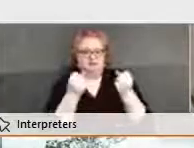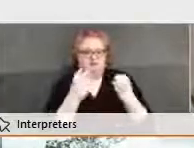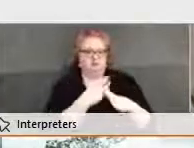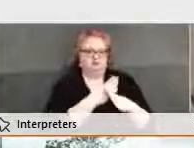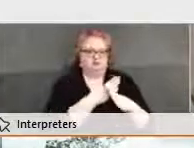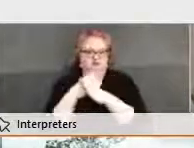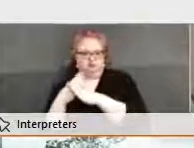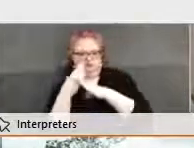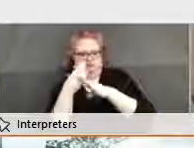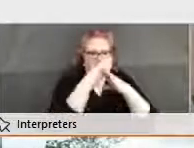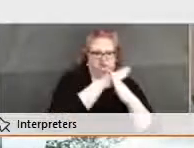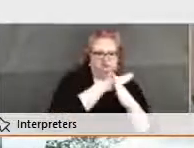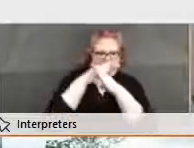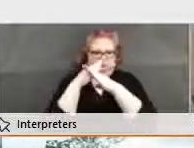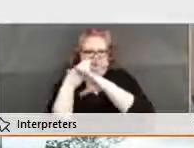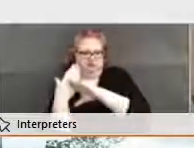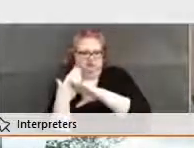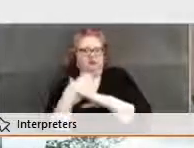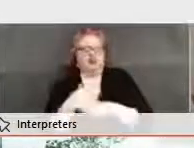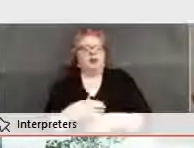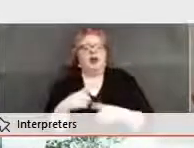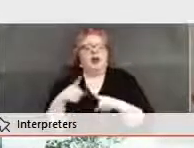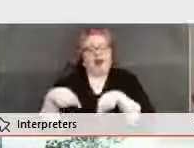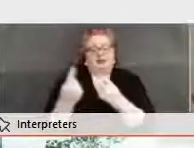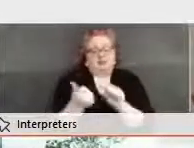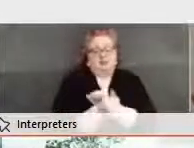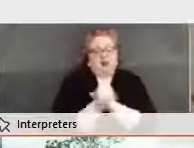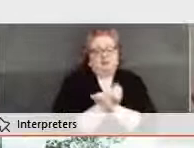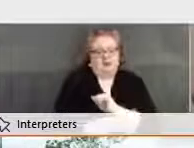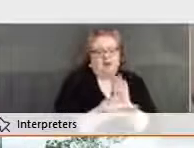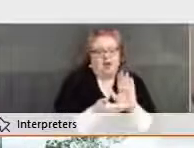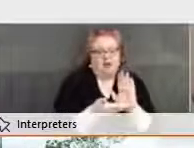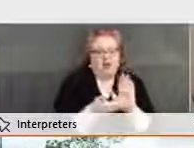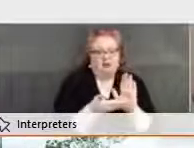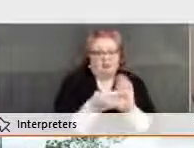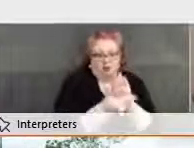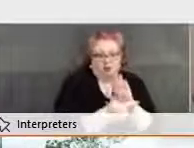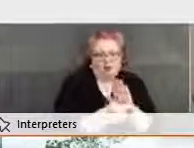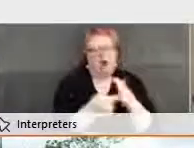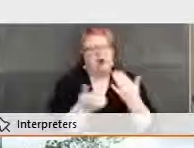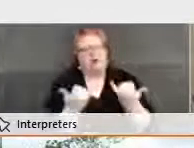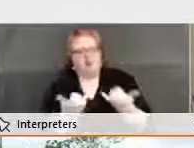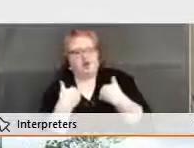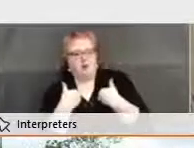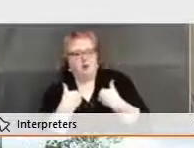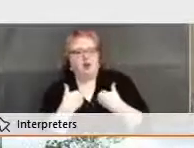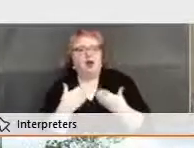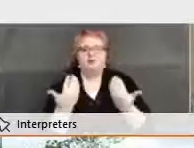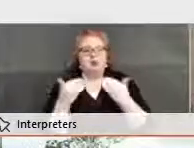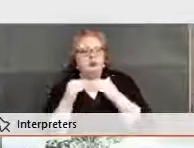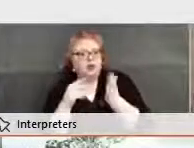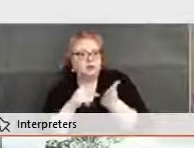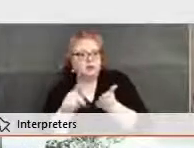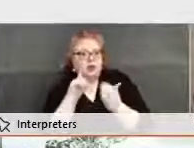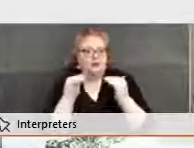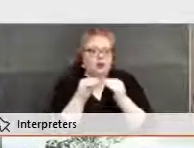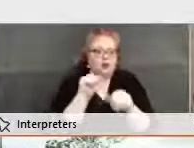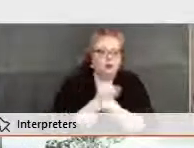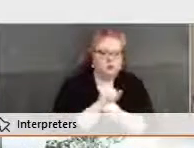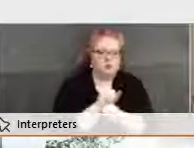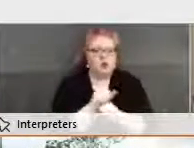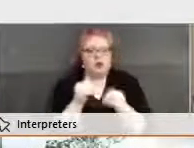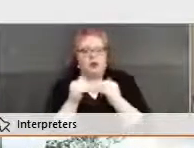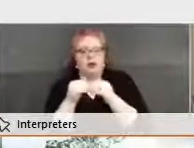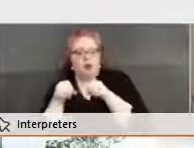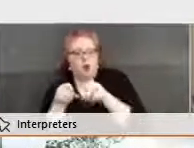law, new obstacles have arisen. Equal pay for equal work, as well as equal access to opportunities, continue to be challenges for